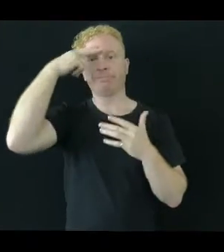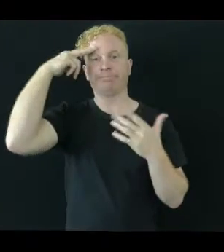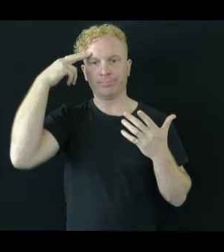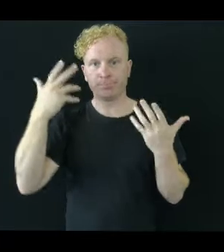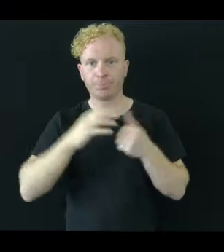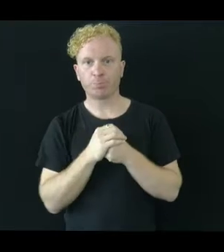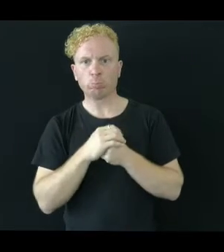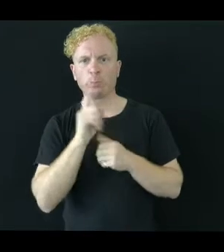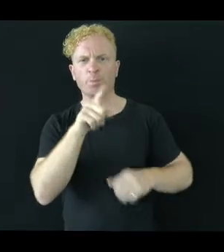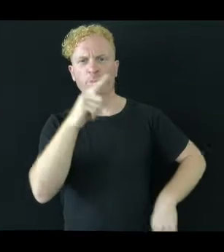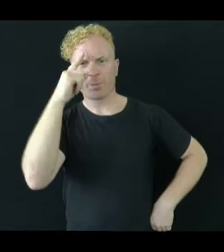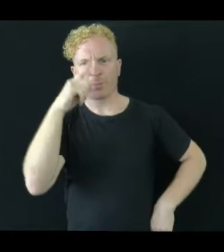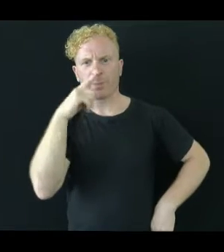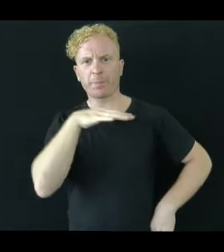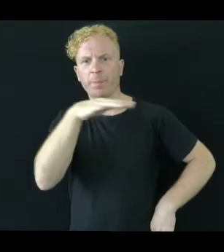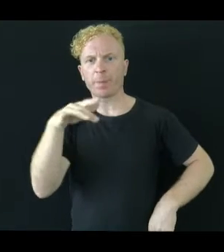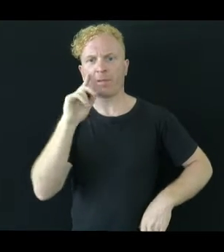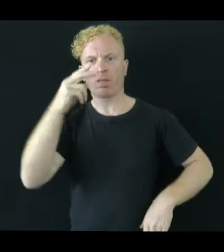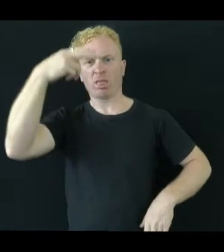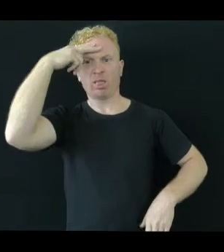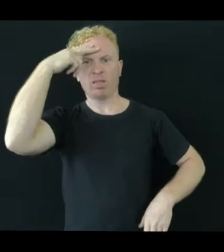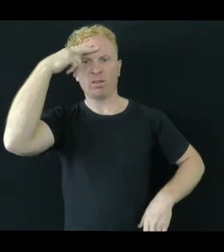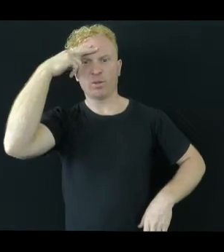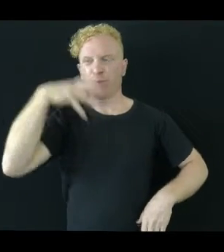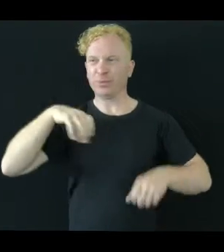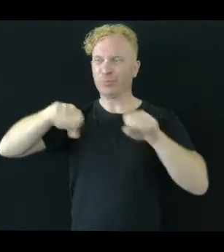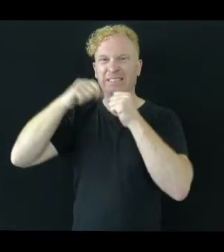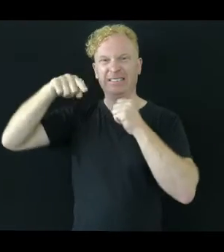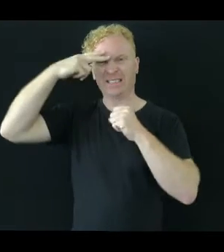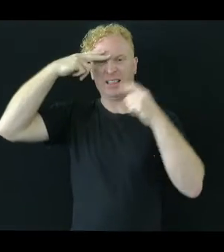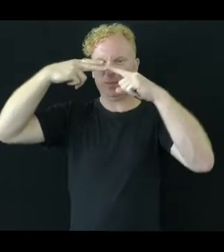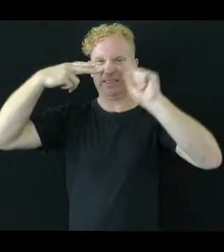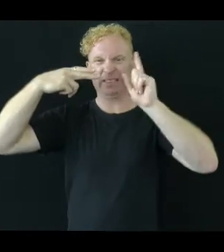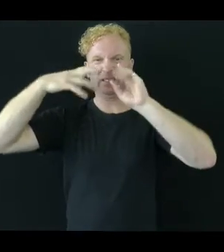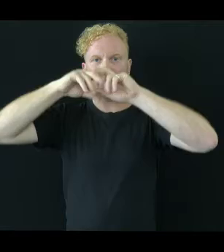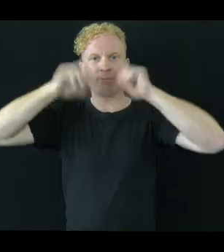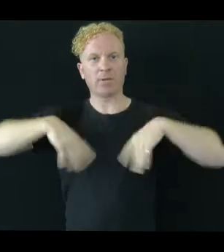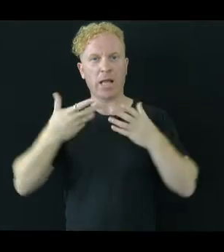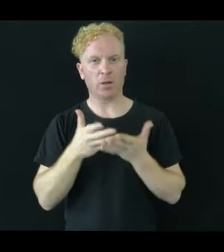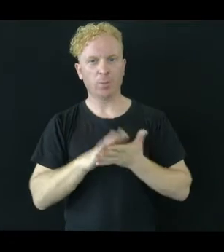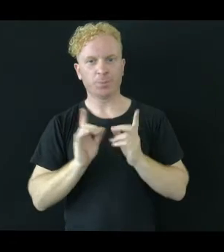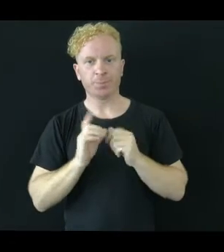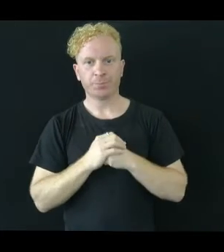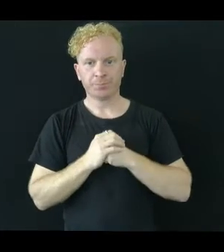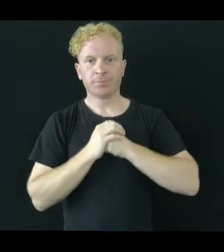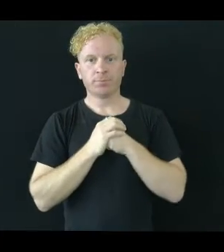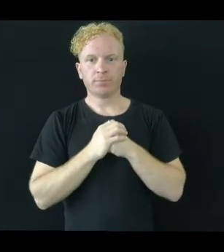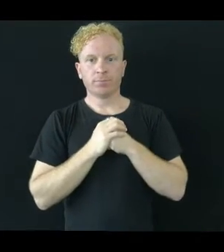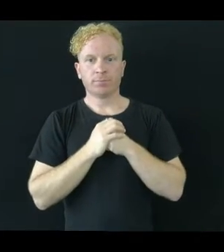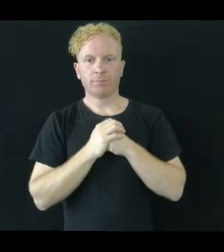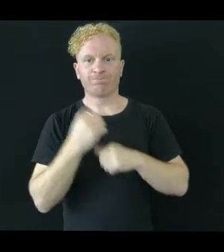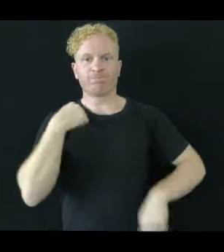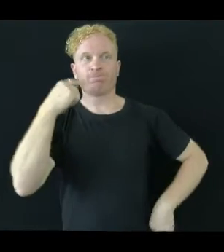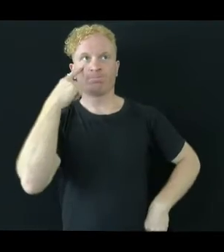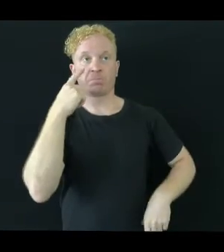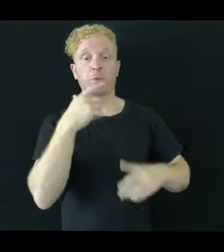So what do you reckon would be some of the stereotypes we want to break? I think one